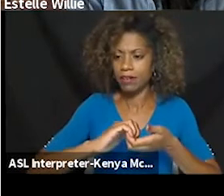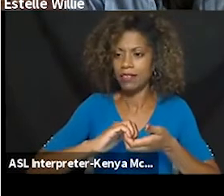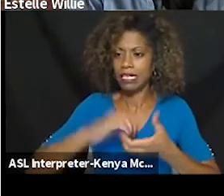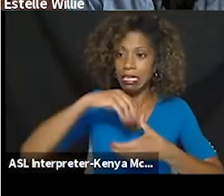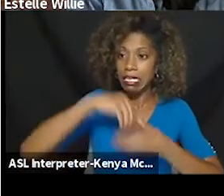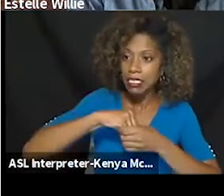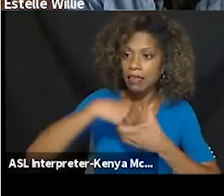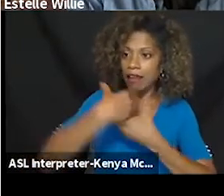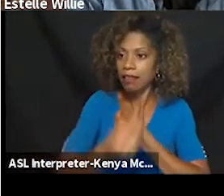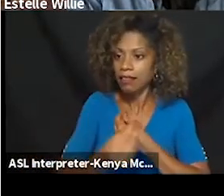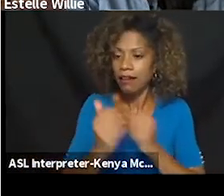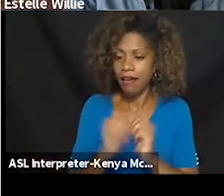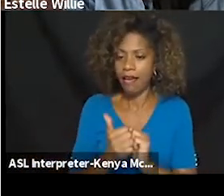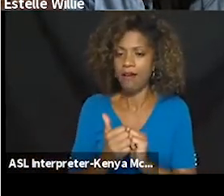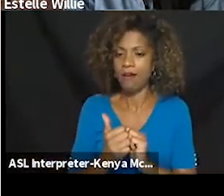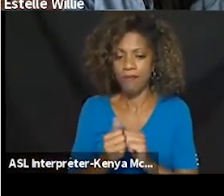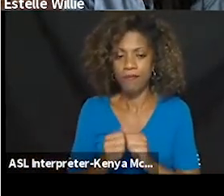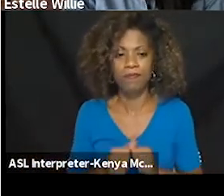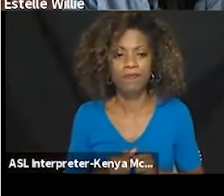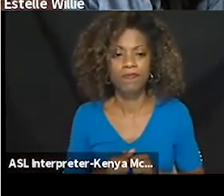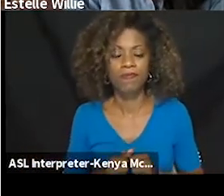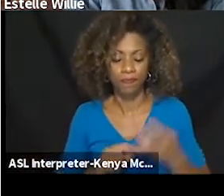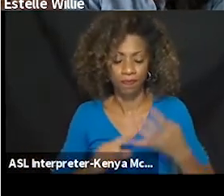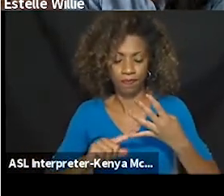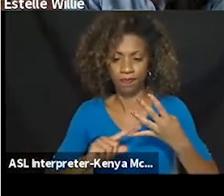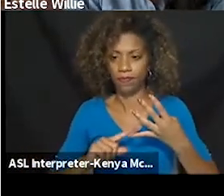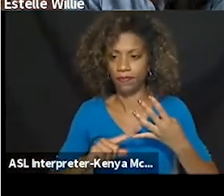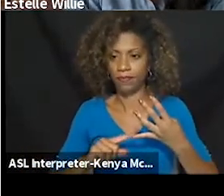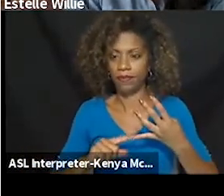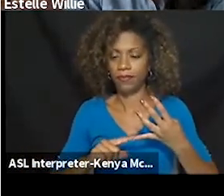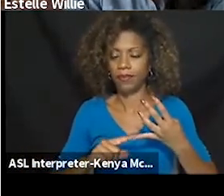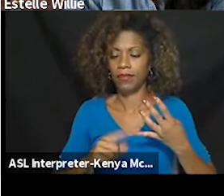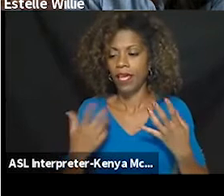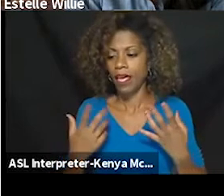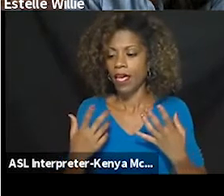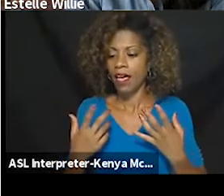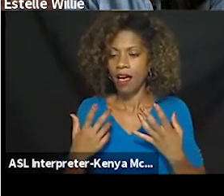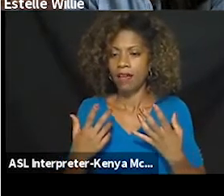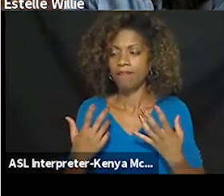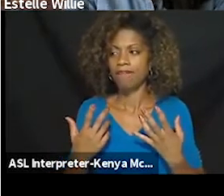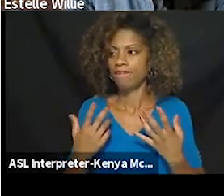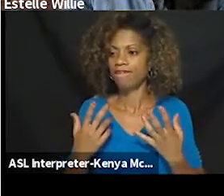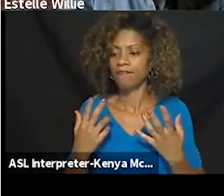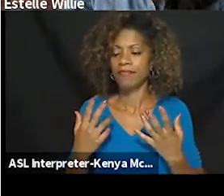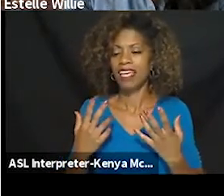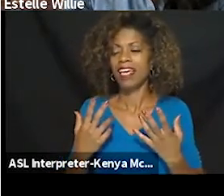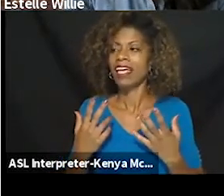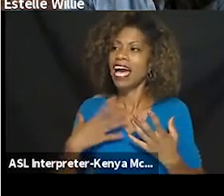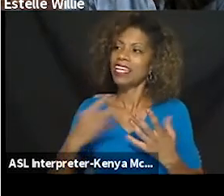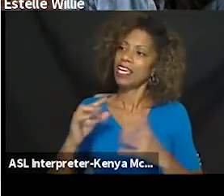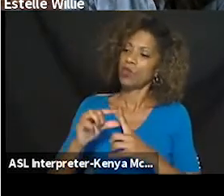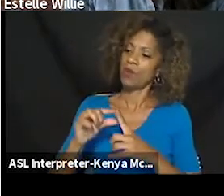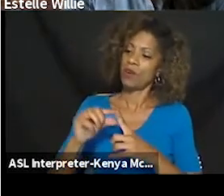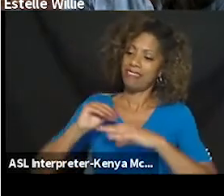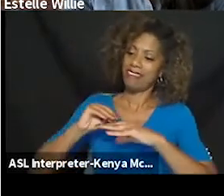is really, using all of these influence levers. And I use the term influence because